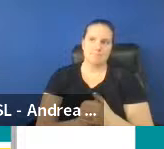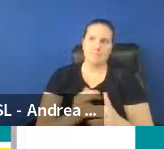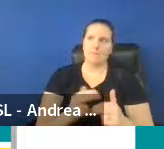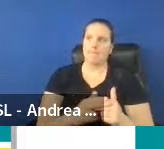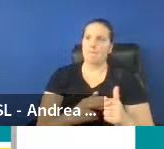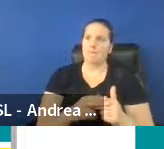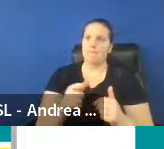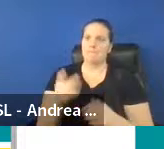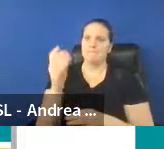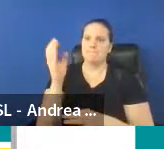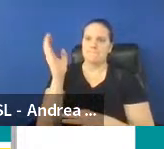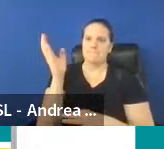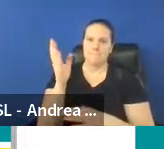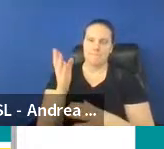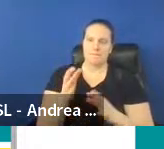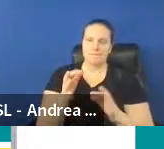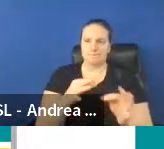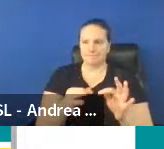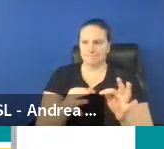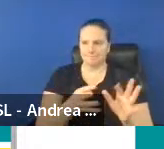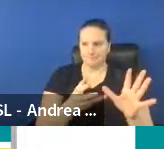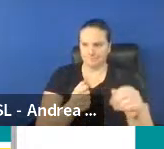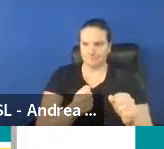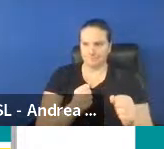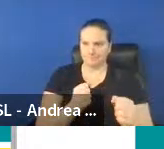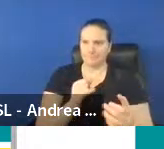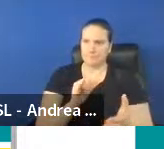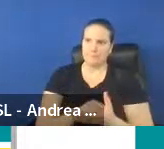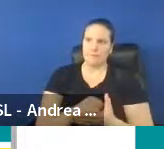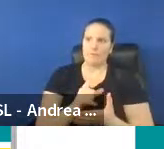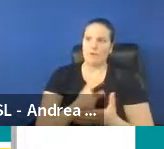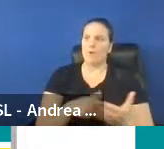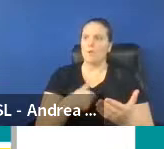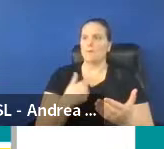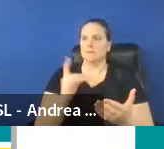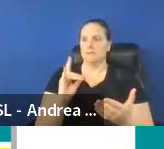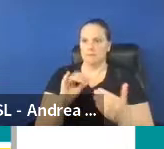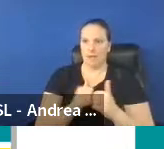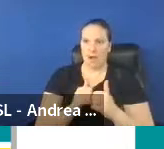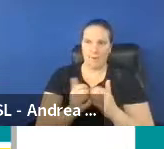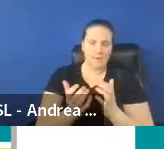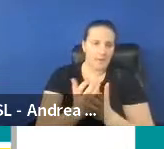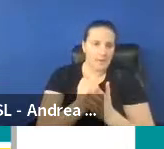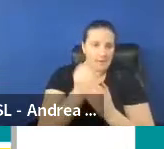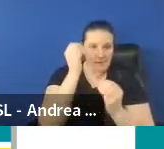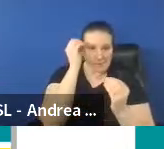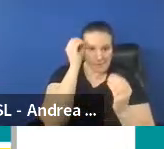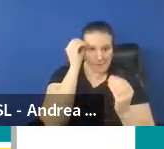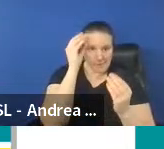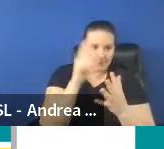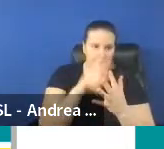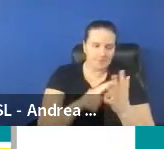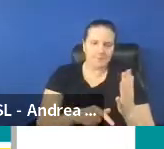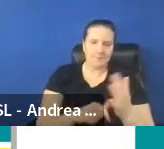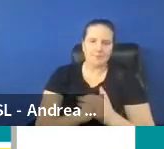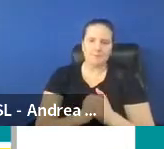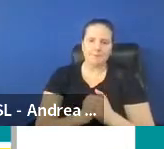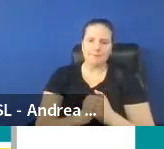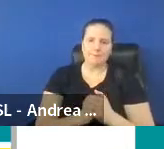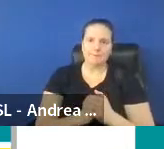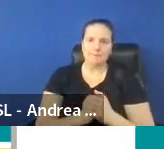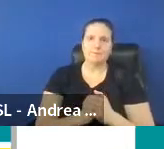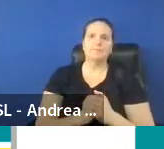This presentation, I'll run through real quick the kind of what we did and how we collected the input, and then